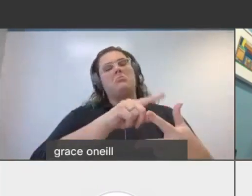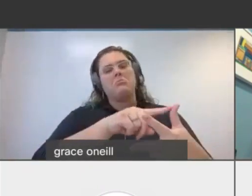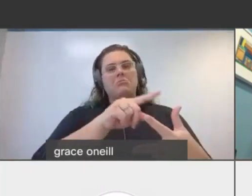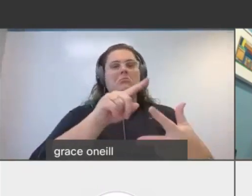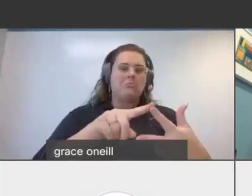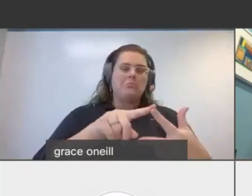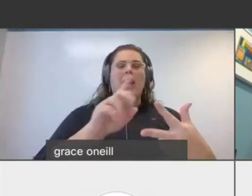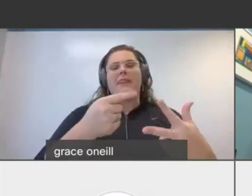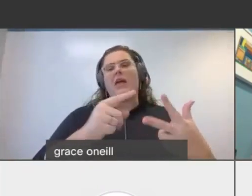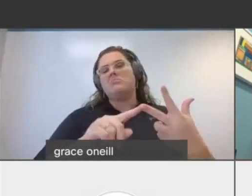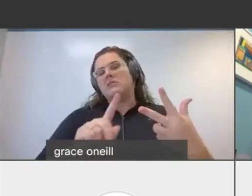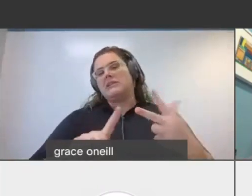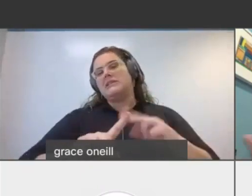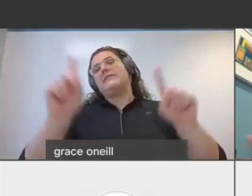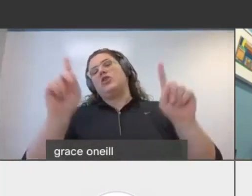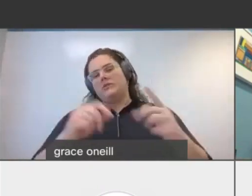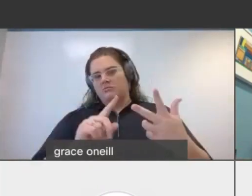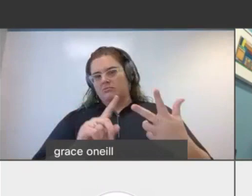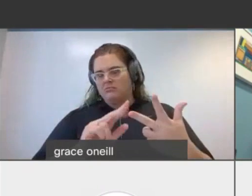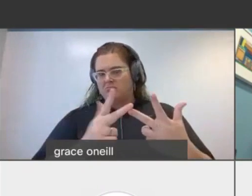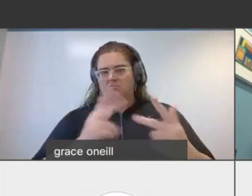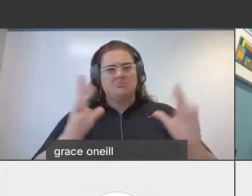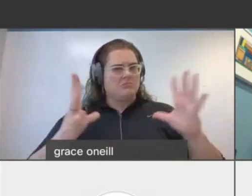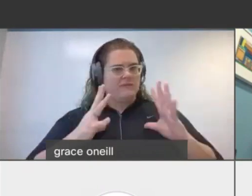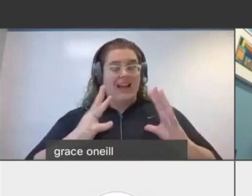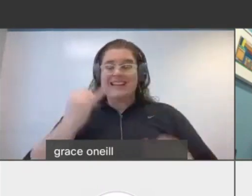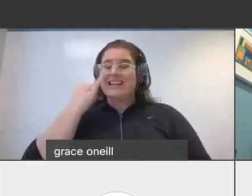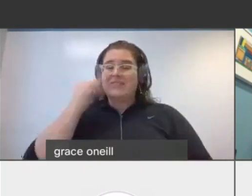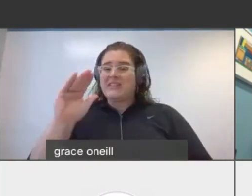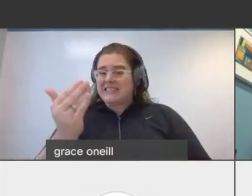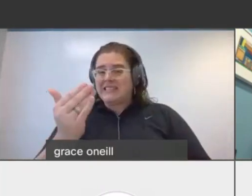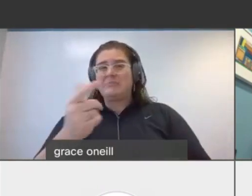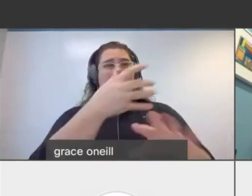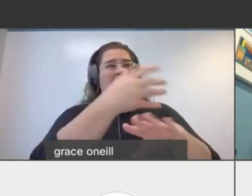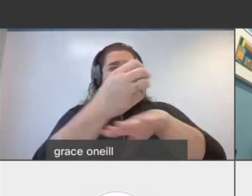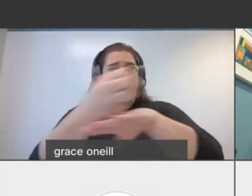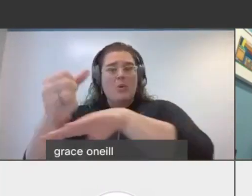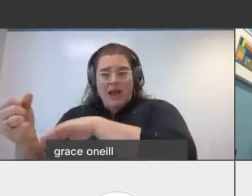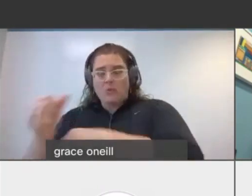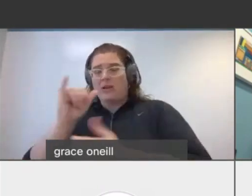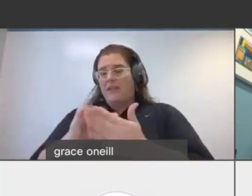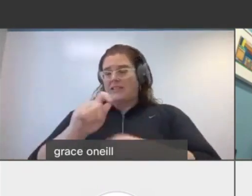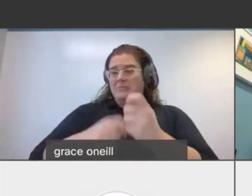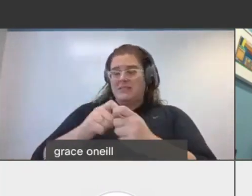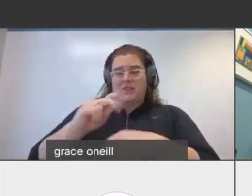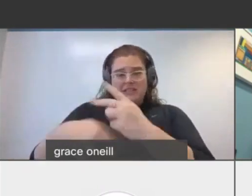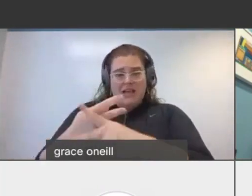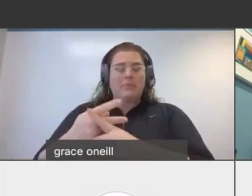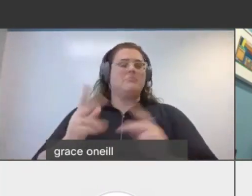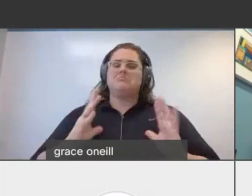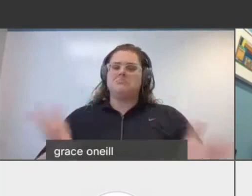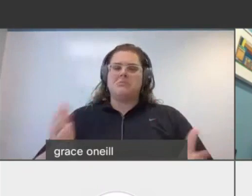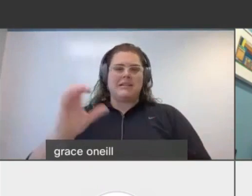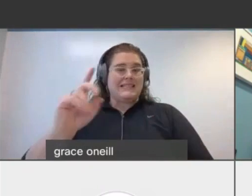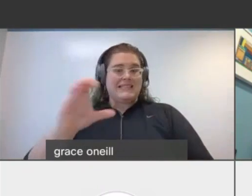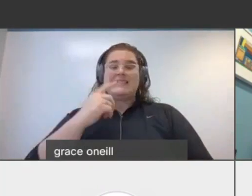the availability suggests it would be easier to get one of the others, the CDC has indicated that they allow for the